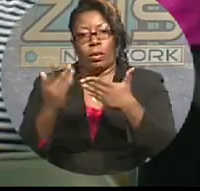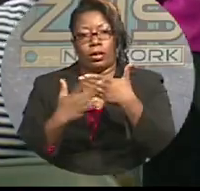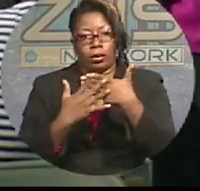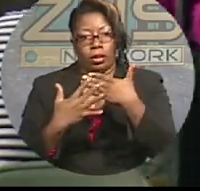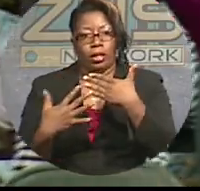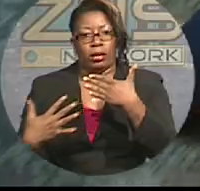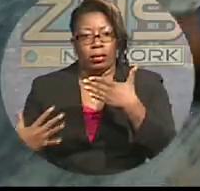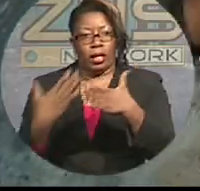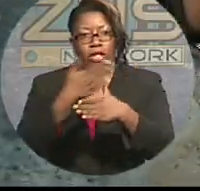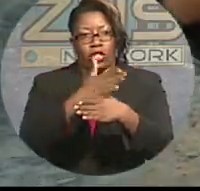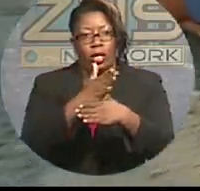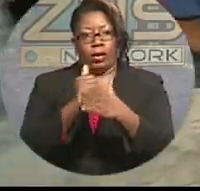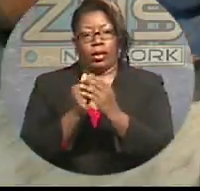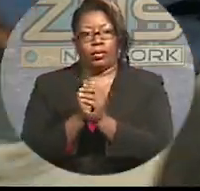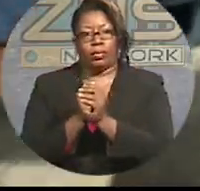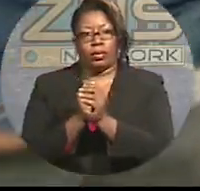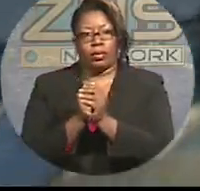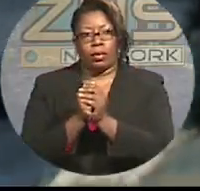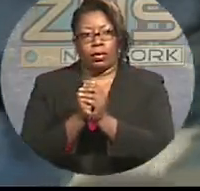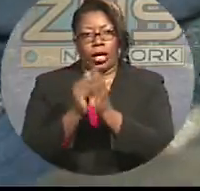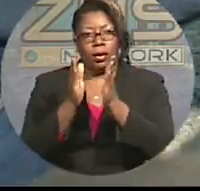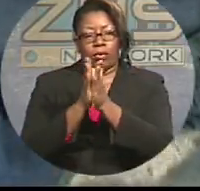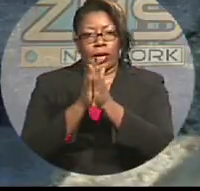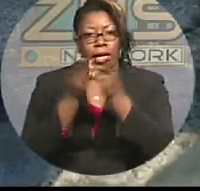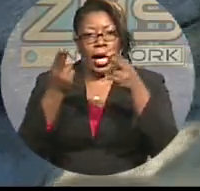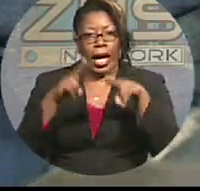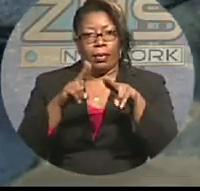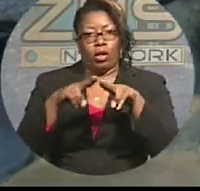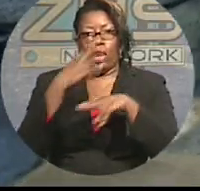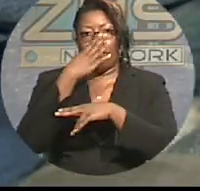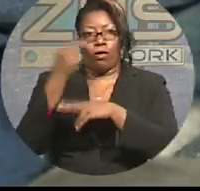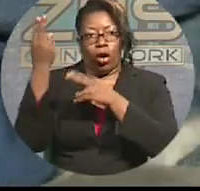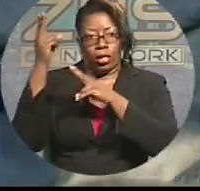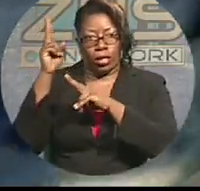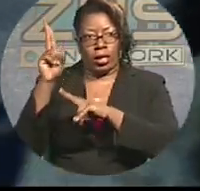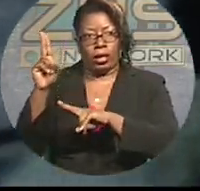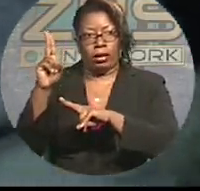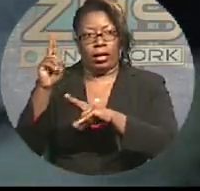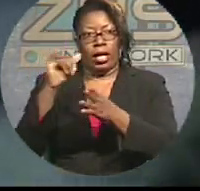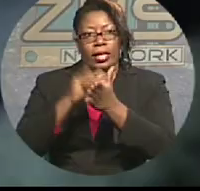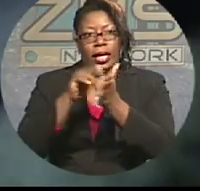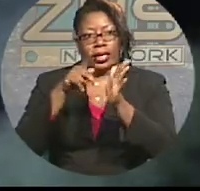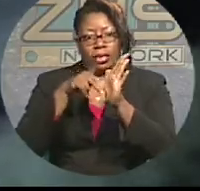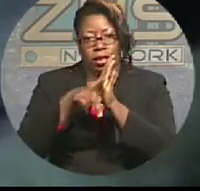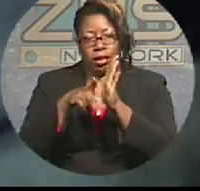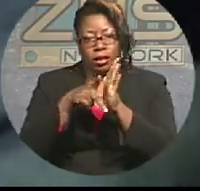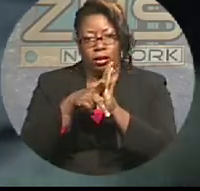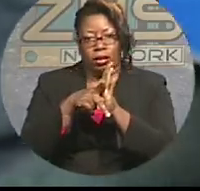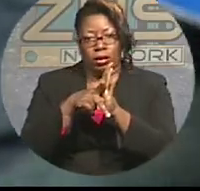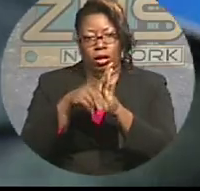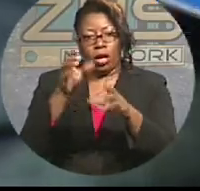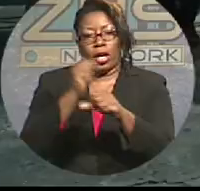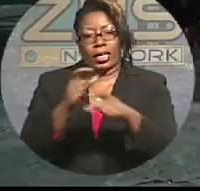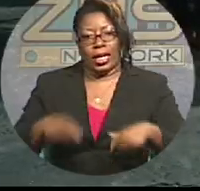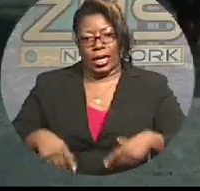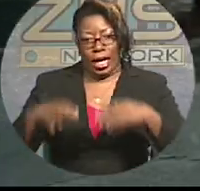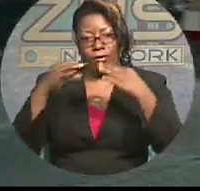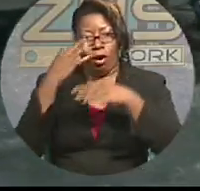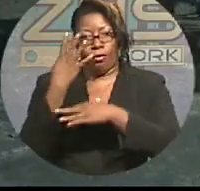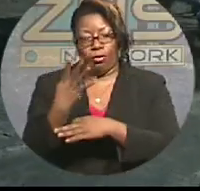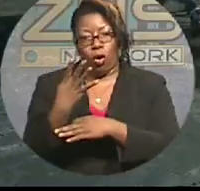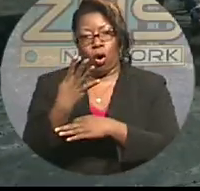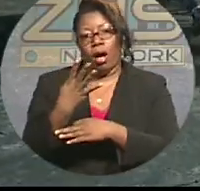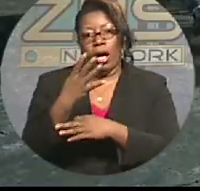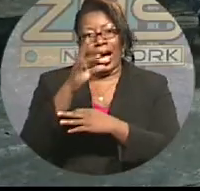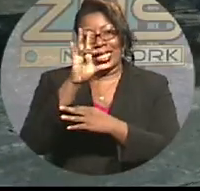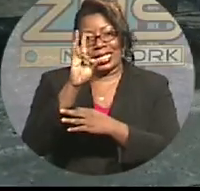prayer vigil was held in Fox Hill on Sunday in the wake of Friday night's mass shooting that claimed the life of four and saw seven